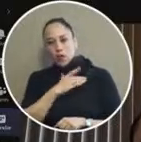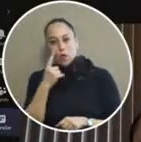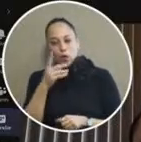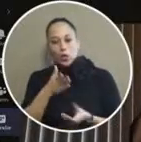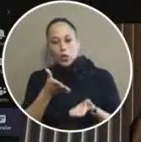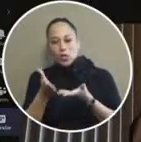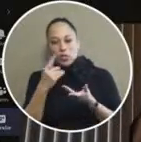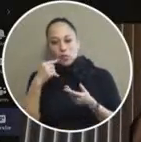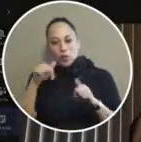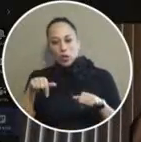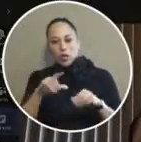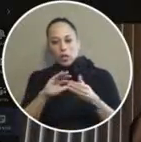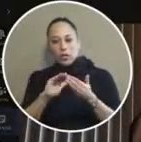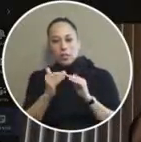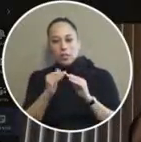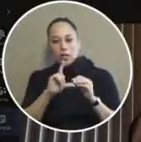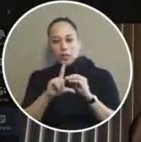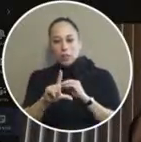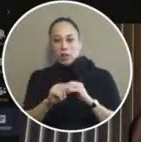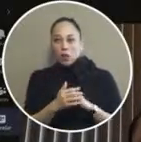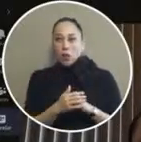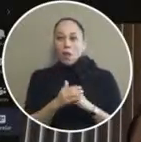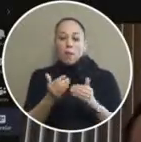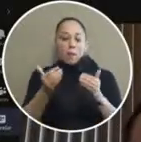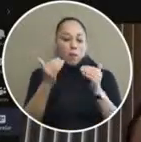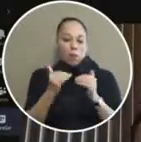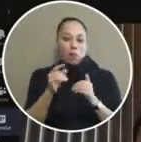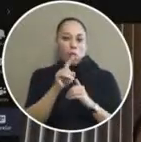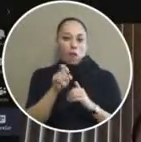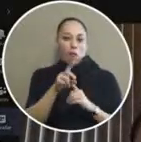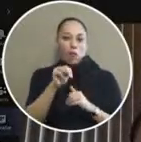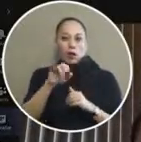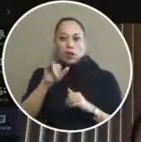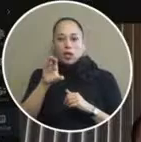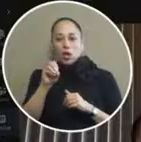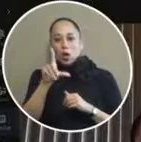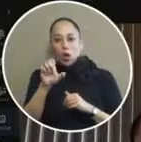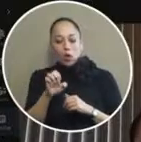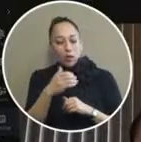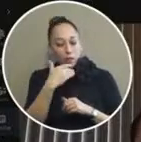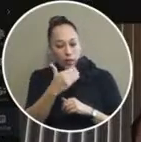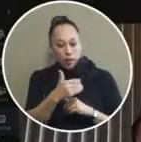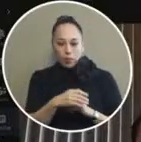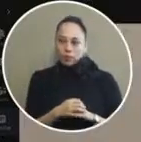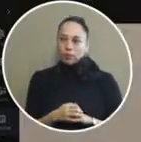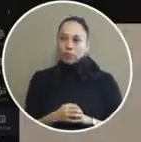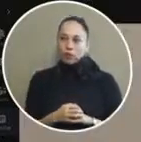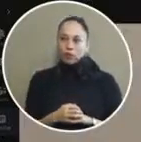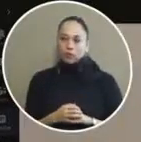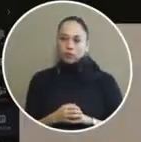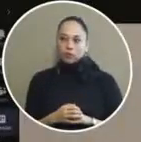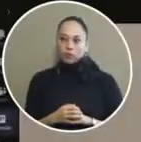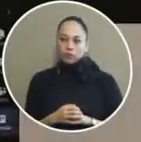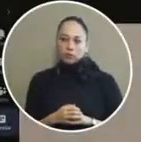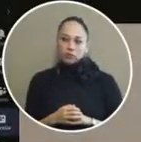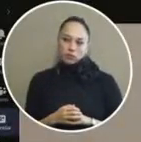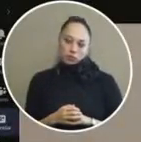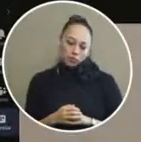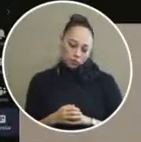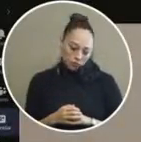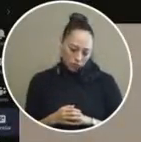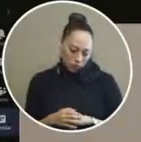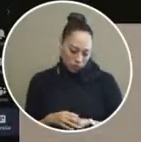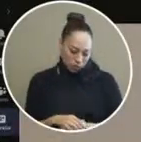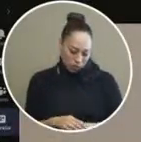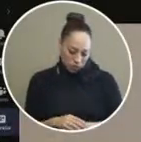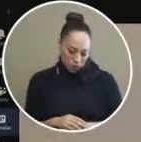the city of El Paso, the county. My next question is for Nicole. Thank you. Nicole.